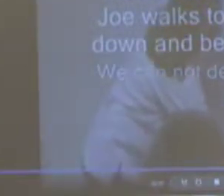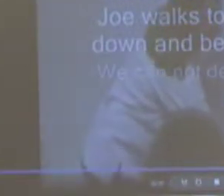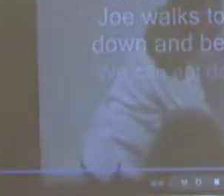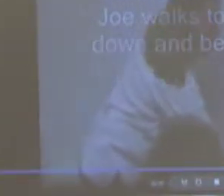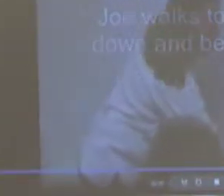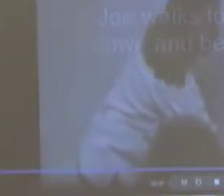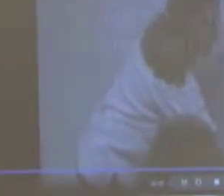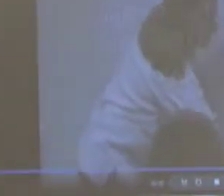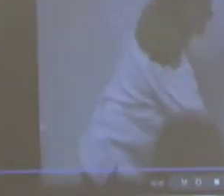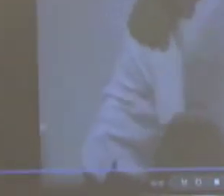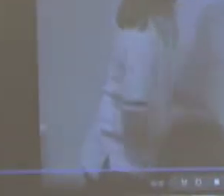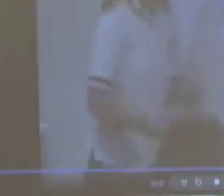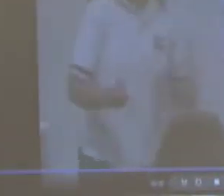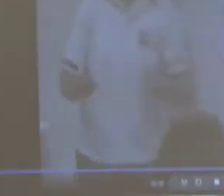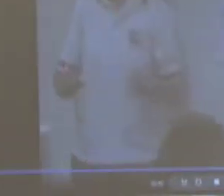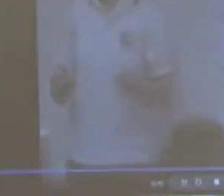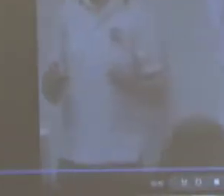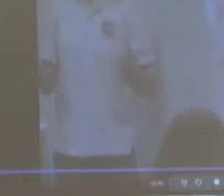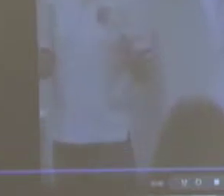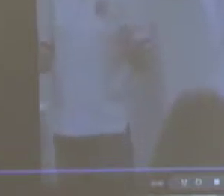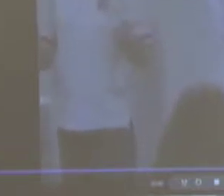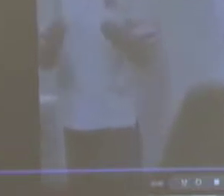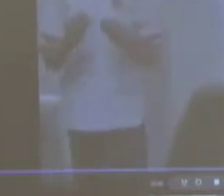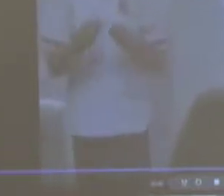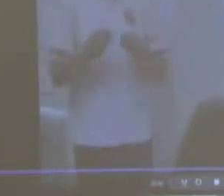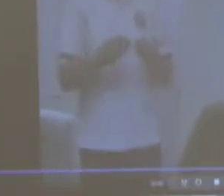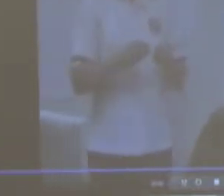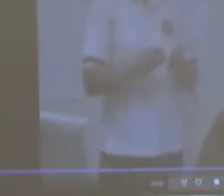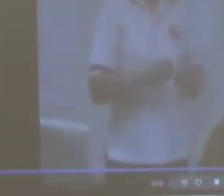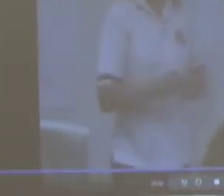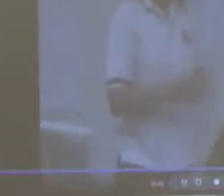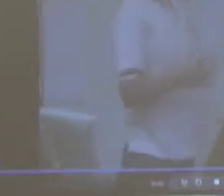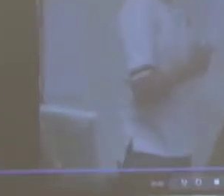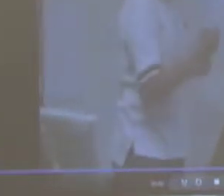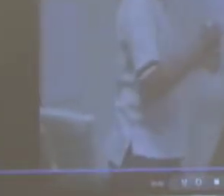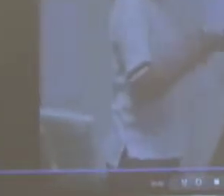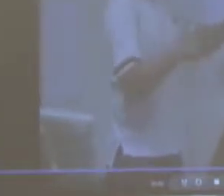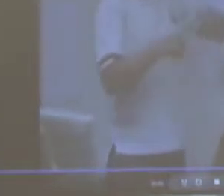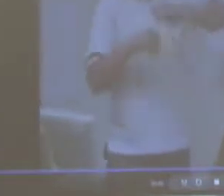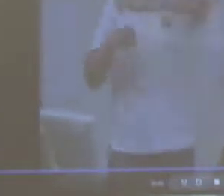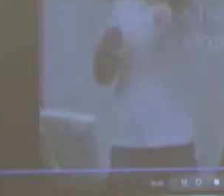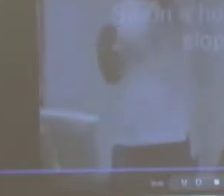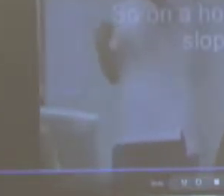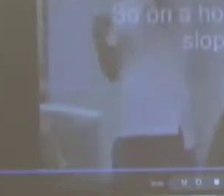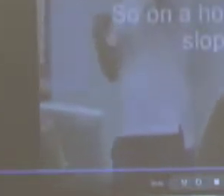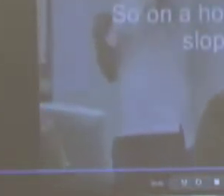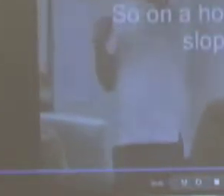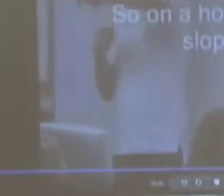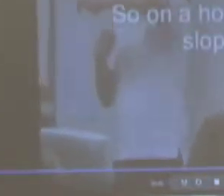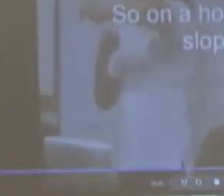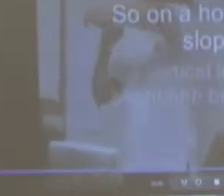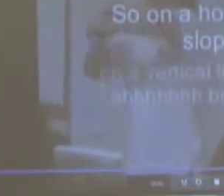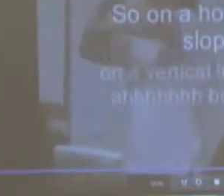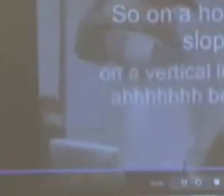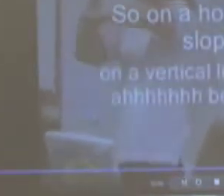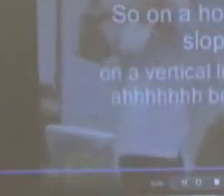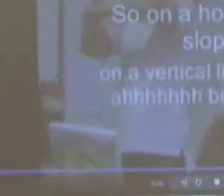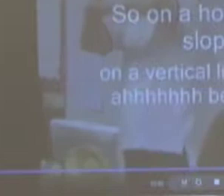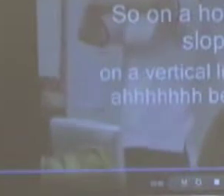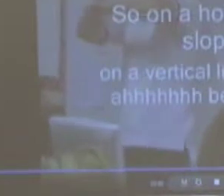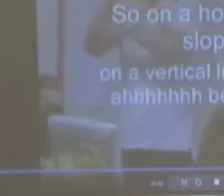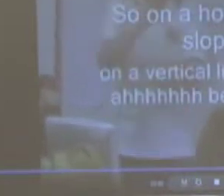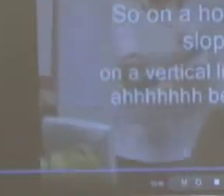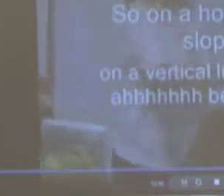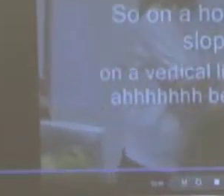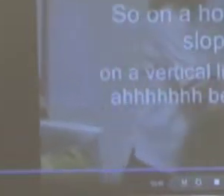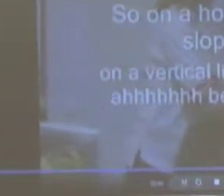undefined. We cannot even define him as Joe anymore. So on a horizontal line, no